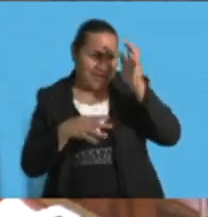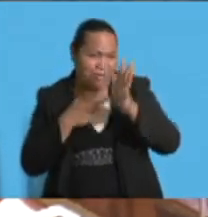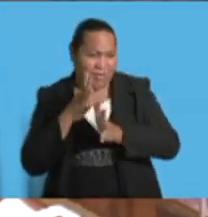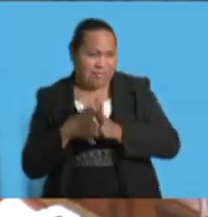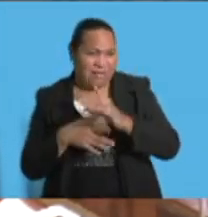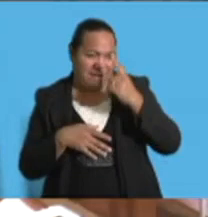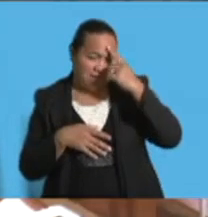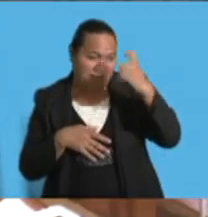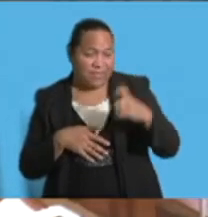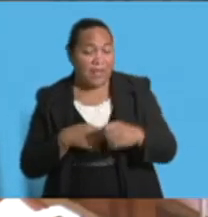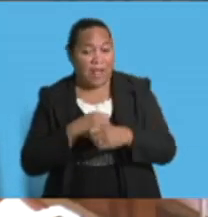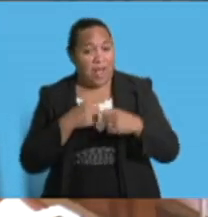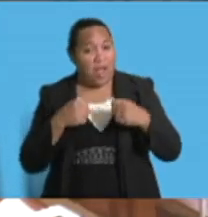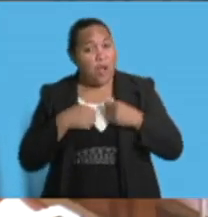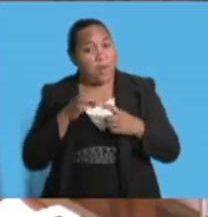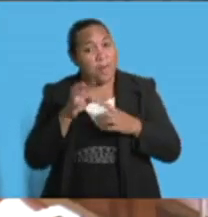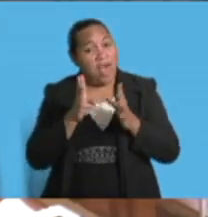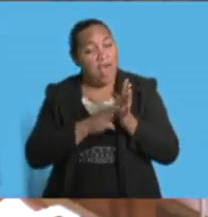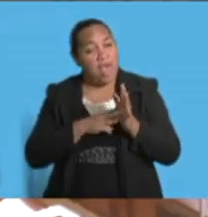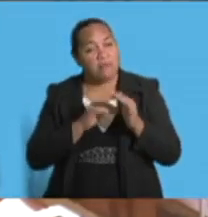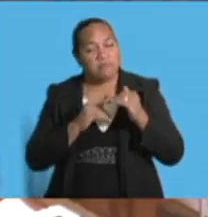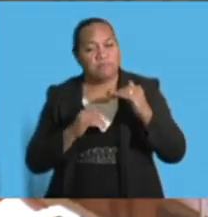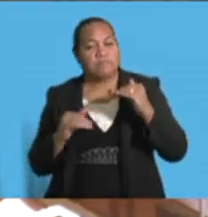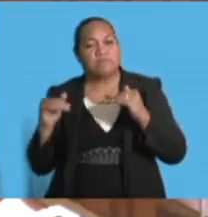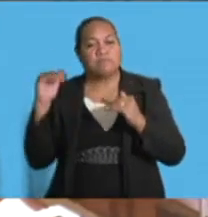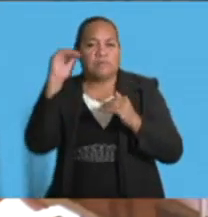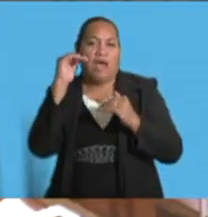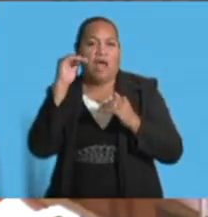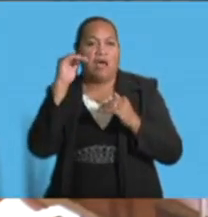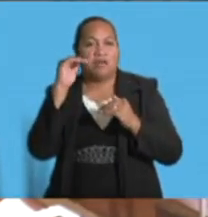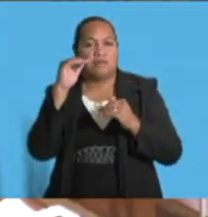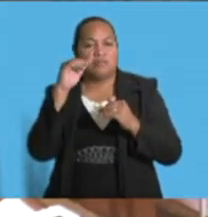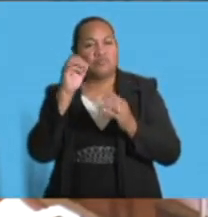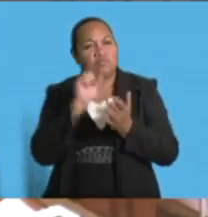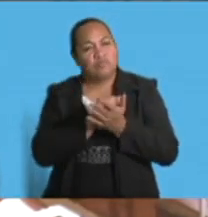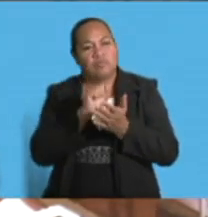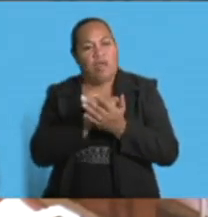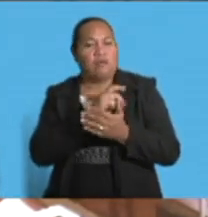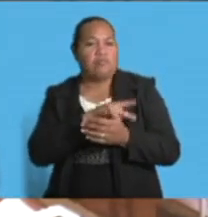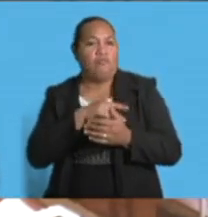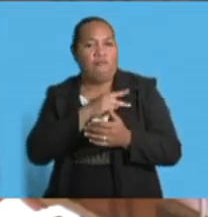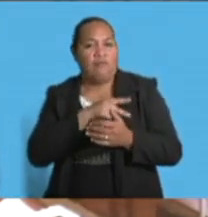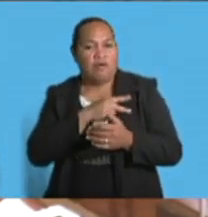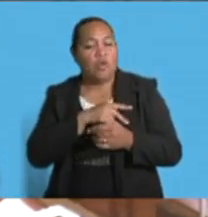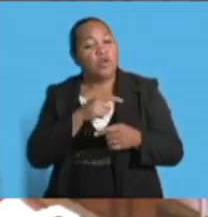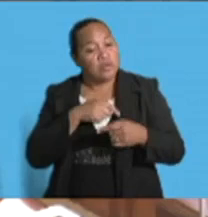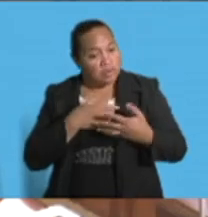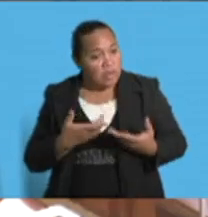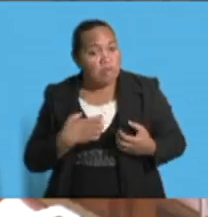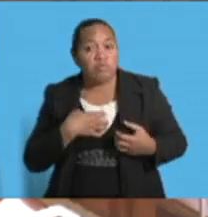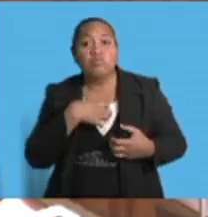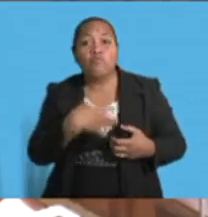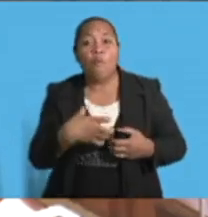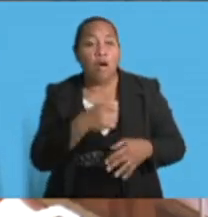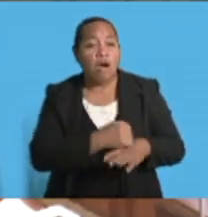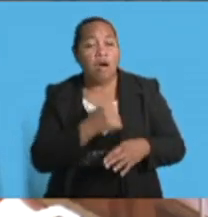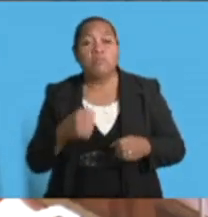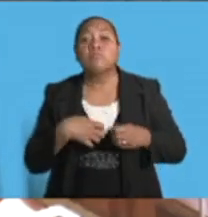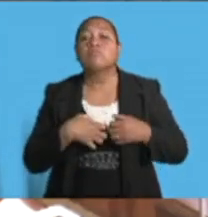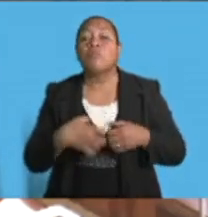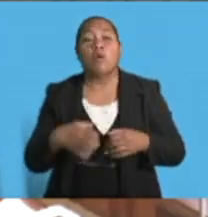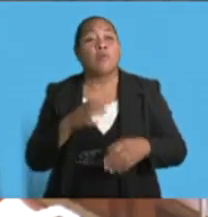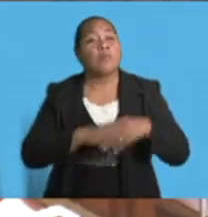Our PM stands on high moral grounds, Madam Speaker. We have given more water and power connections. We have built roads and